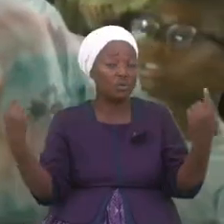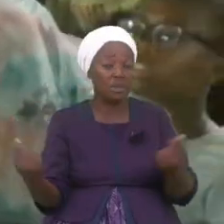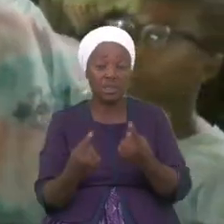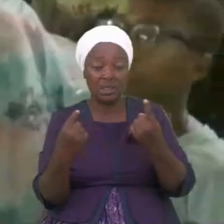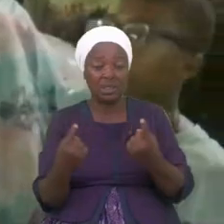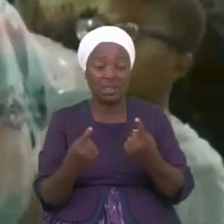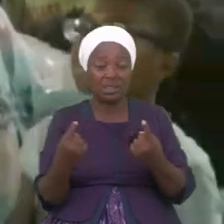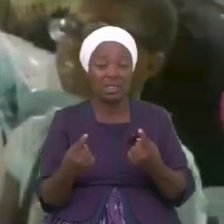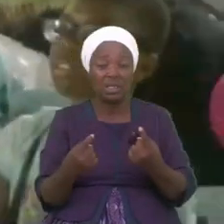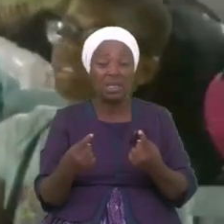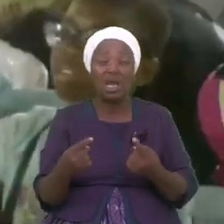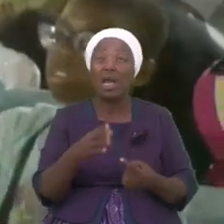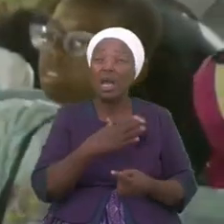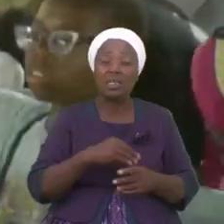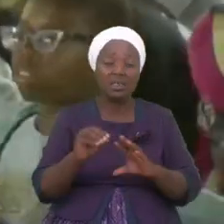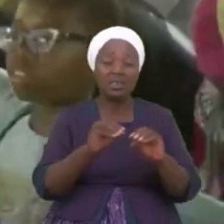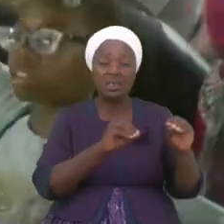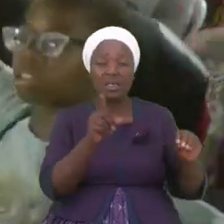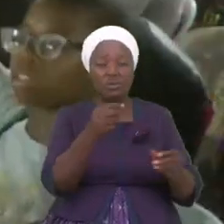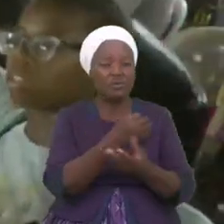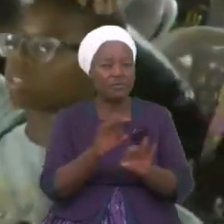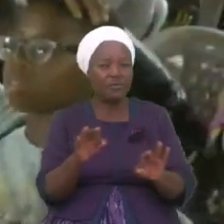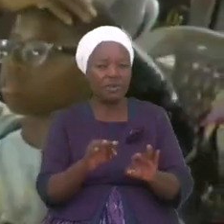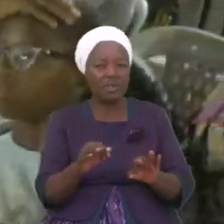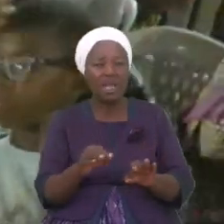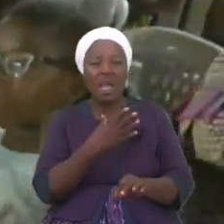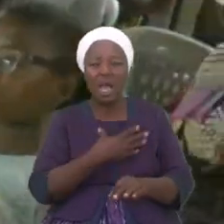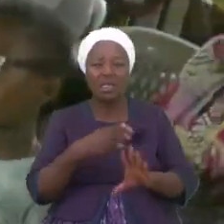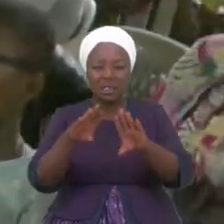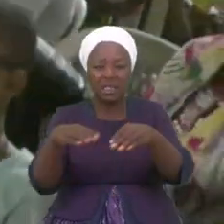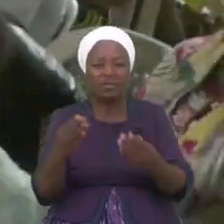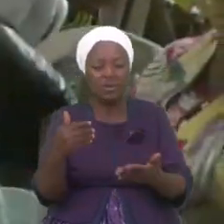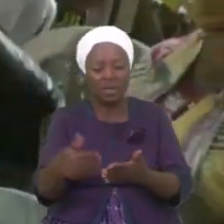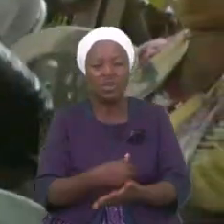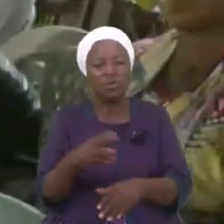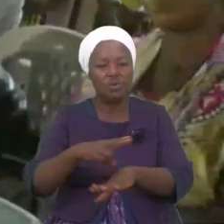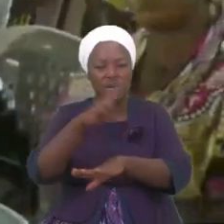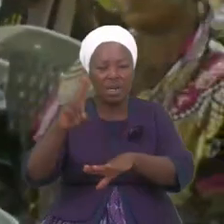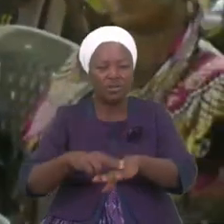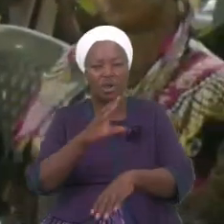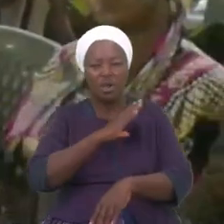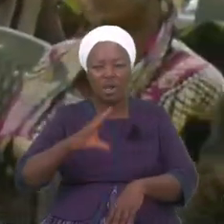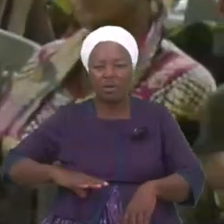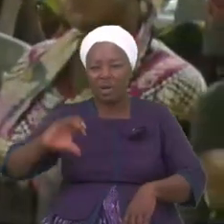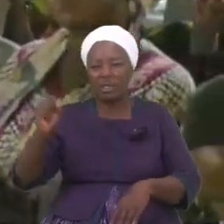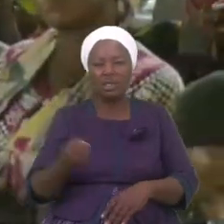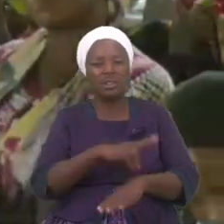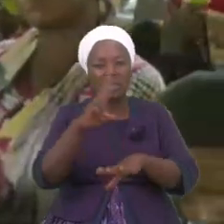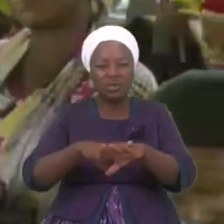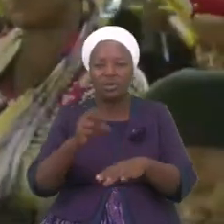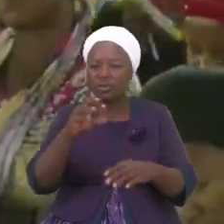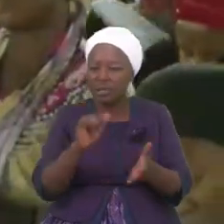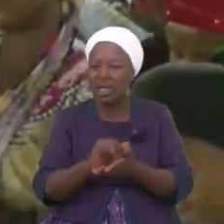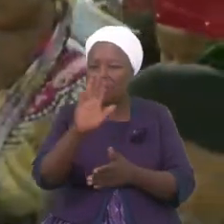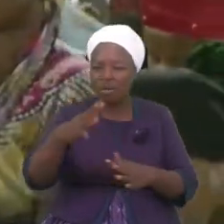to set you free. He wants to give you a new nature, Christ's nature, so that your life